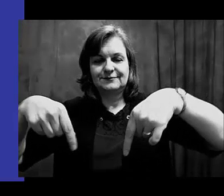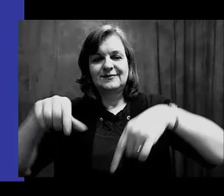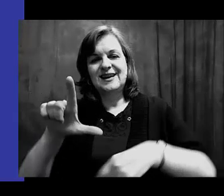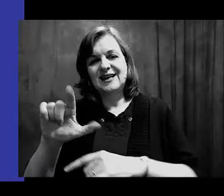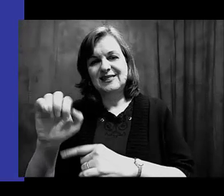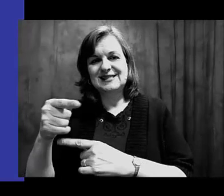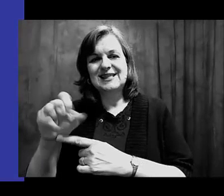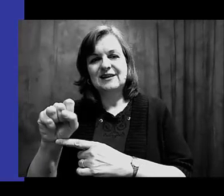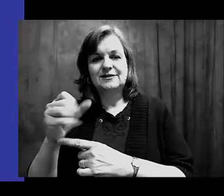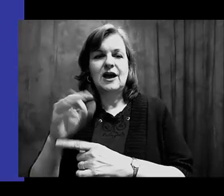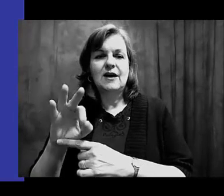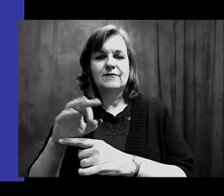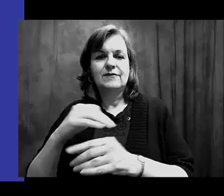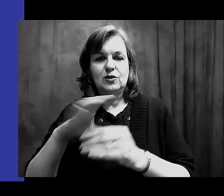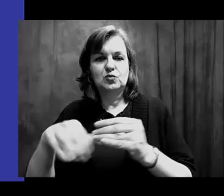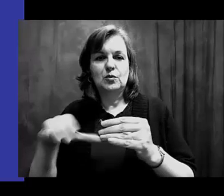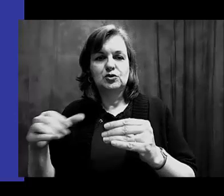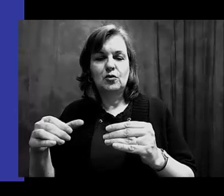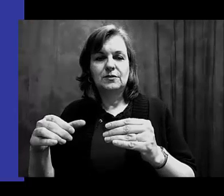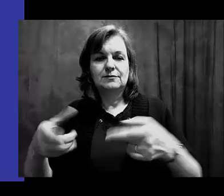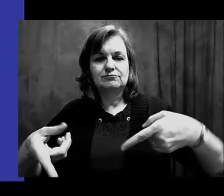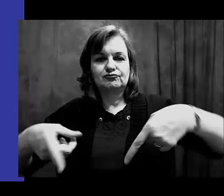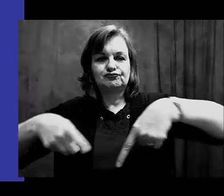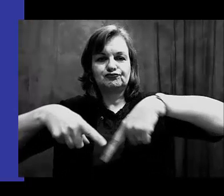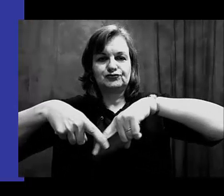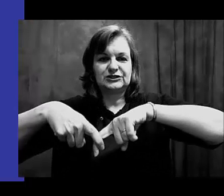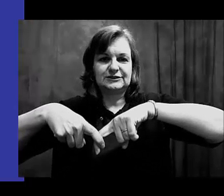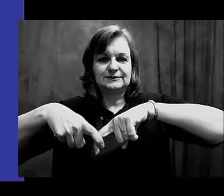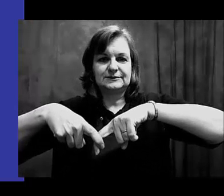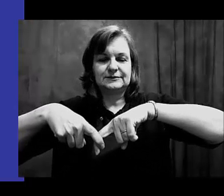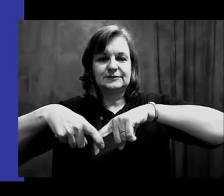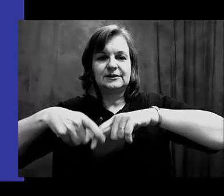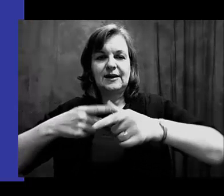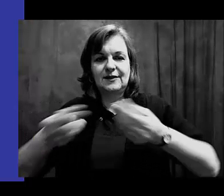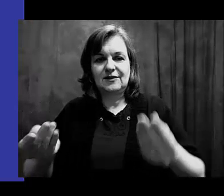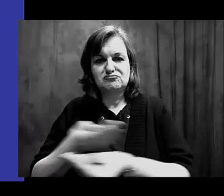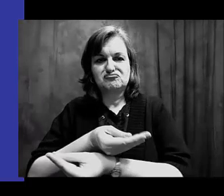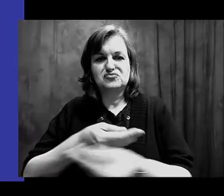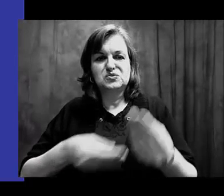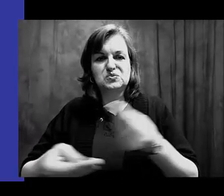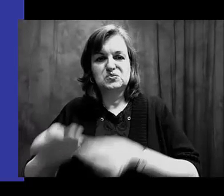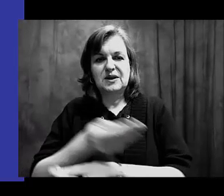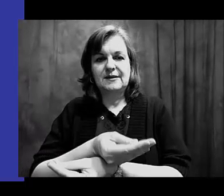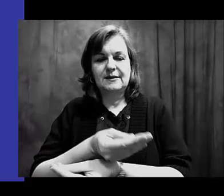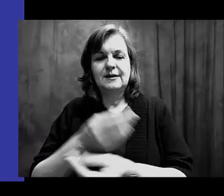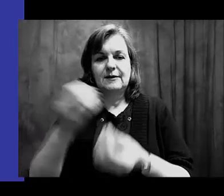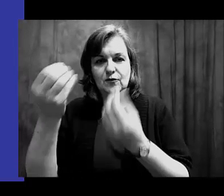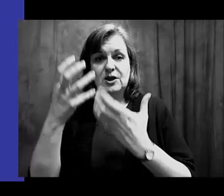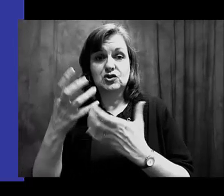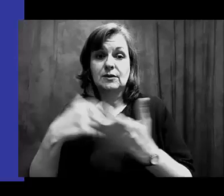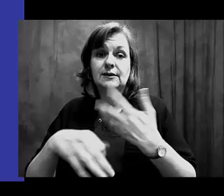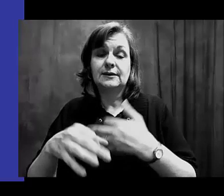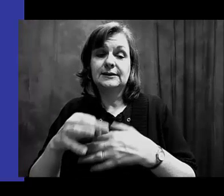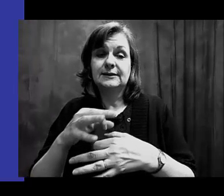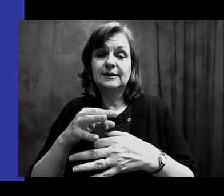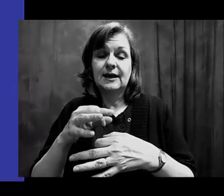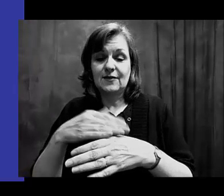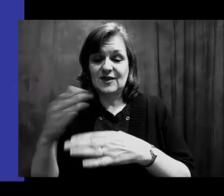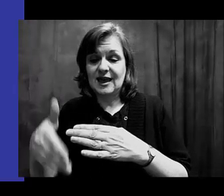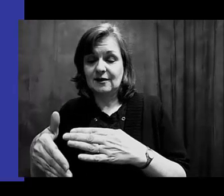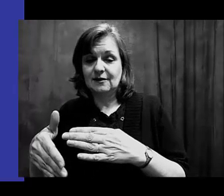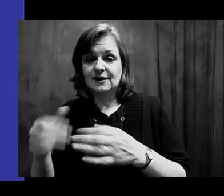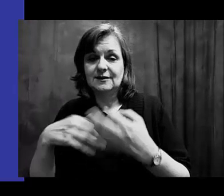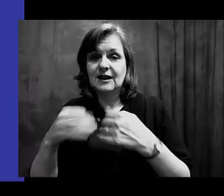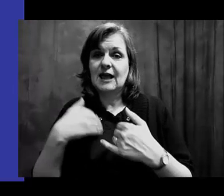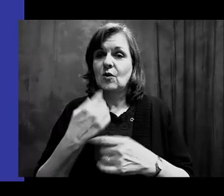the legs of these chromosomes end up intertwining, and you see that I now have, instead of a nice